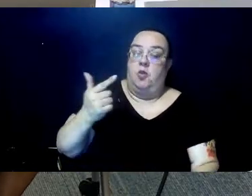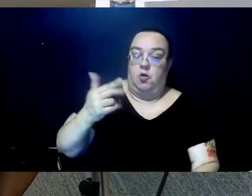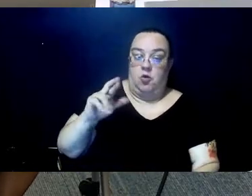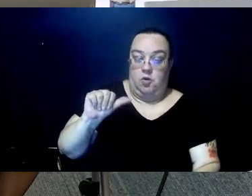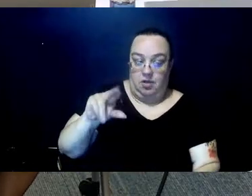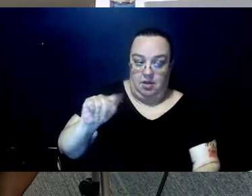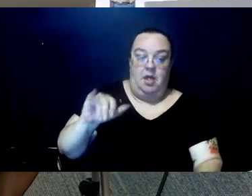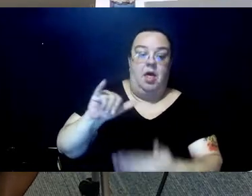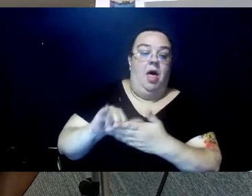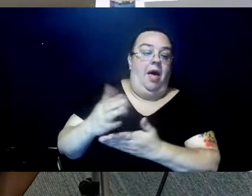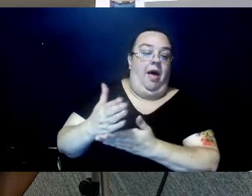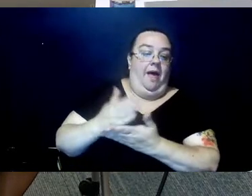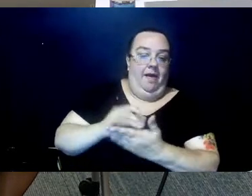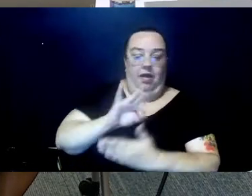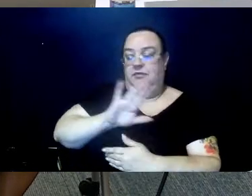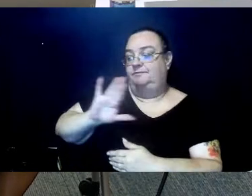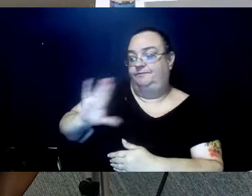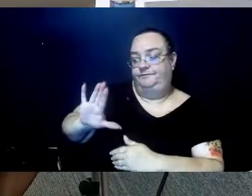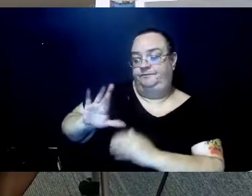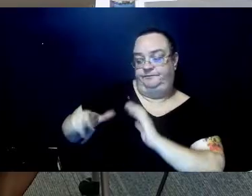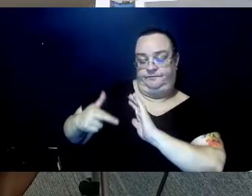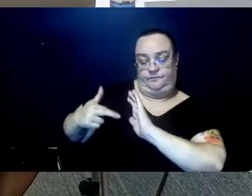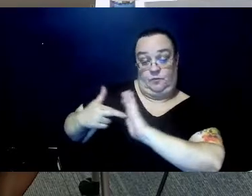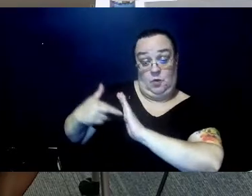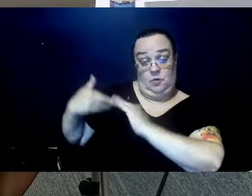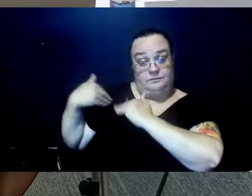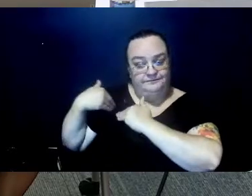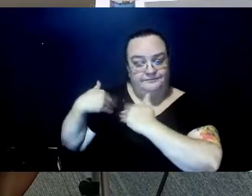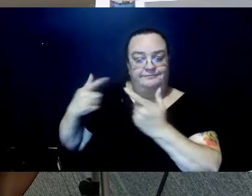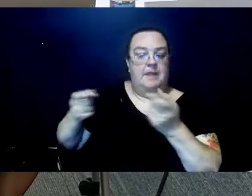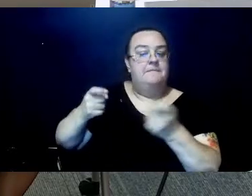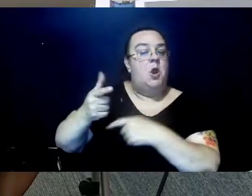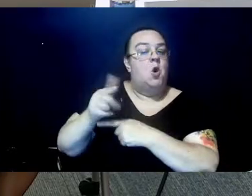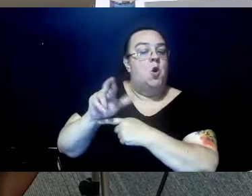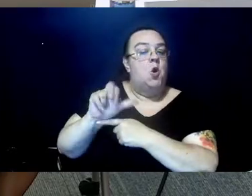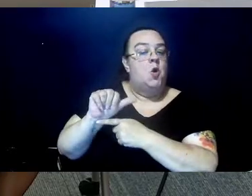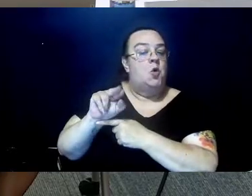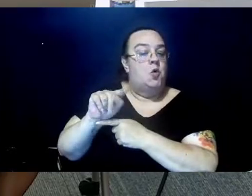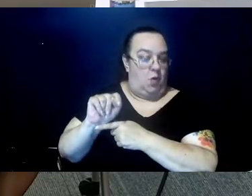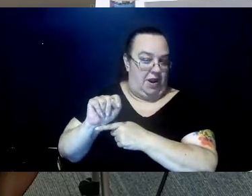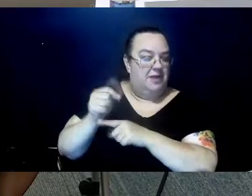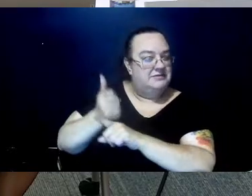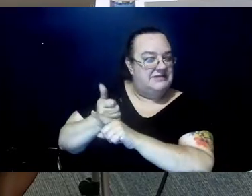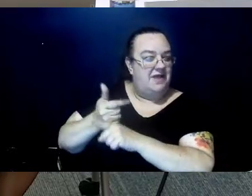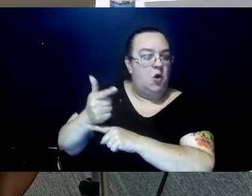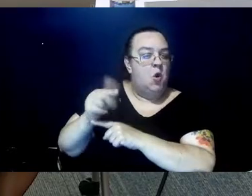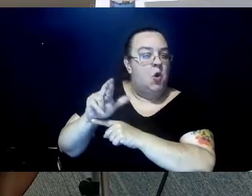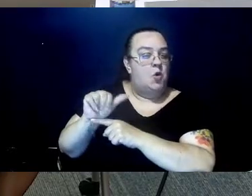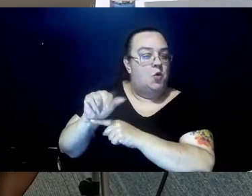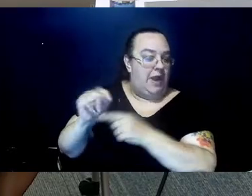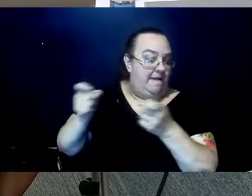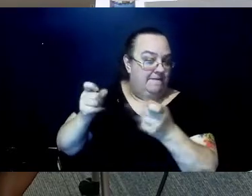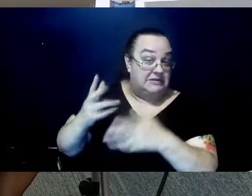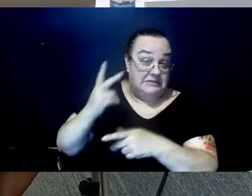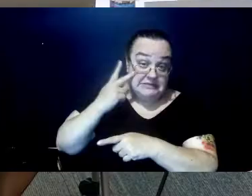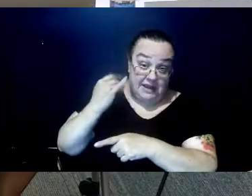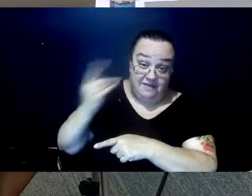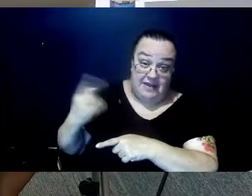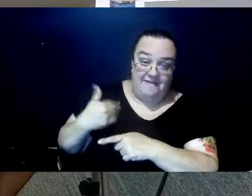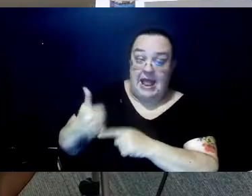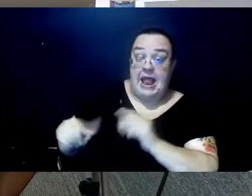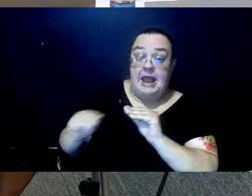a portion of her job is managing grants as the grant administrator, and see if Ms. Prom has anything else to include.